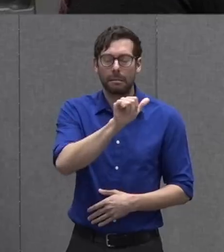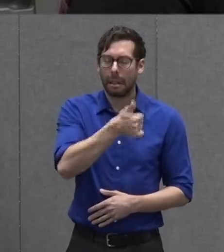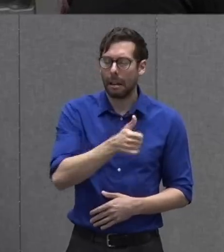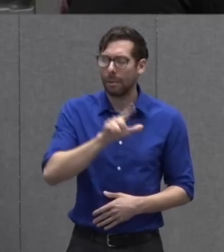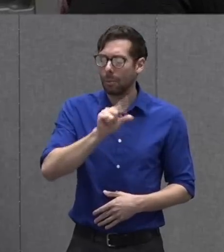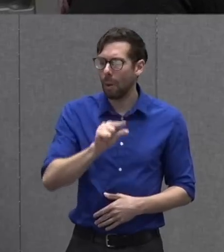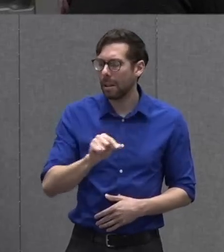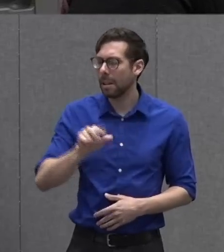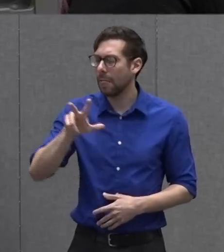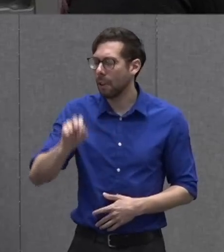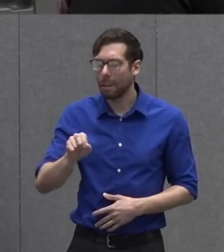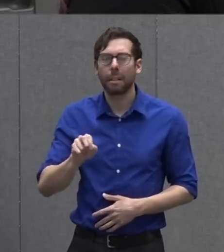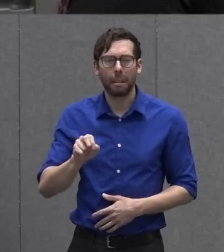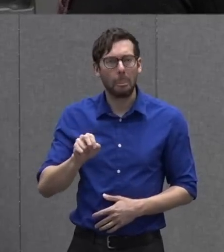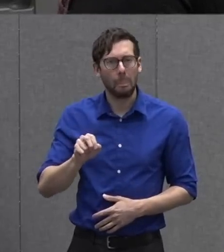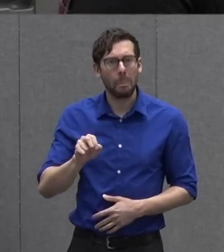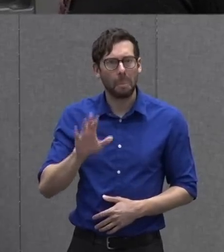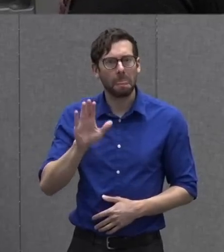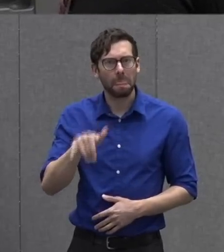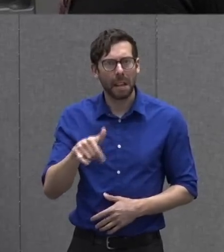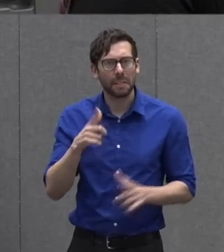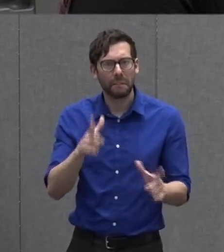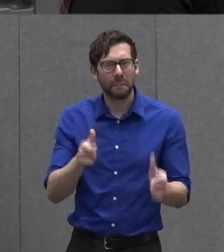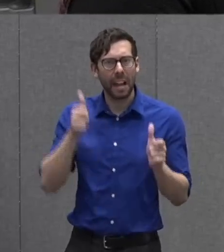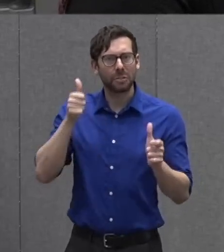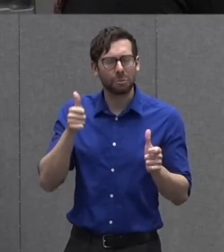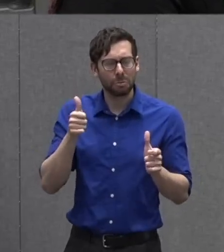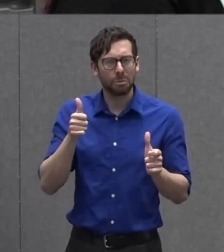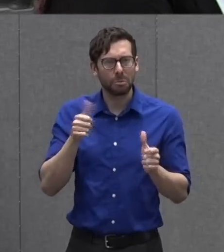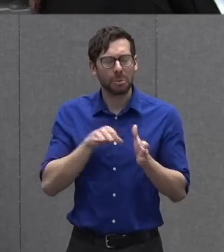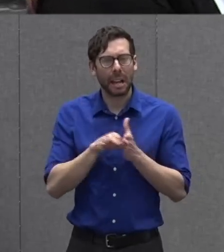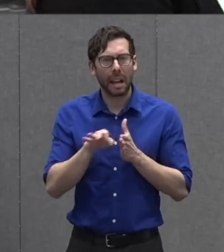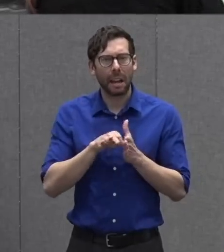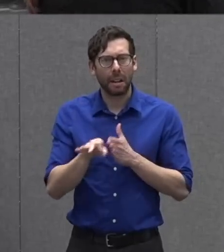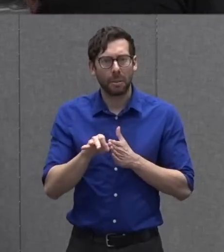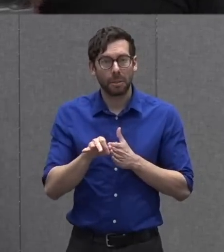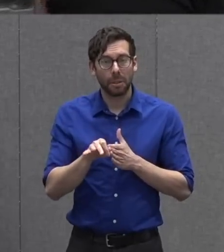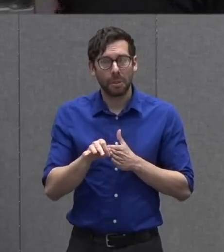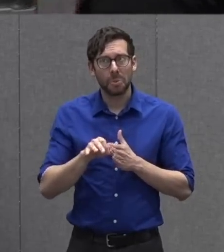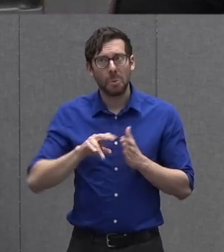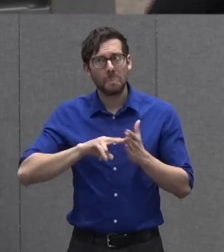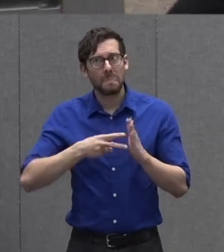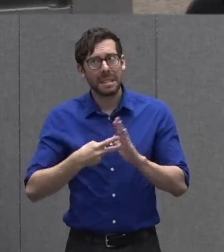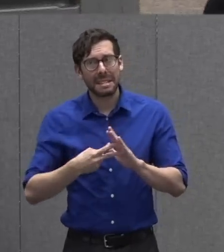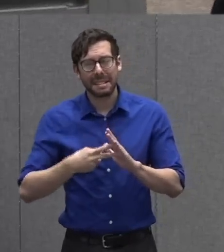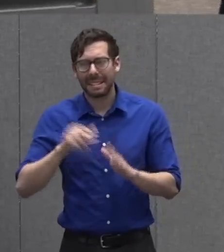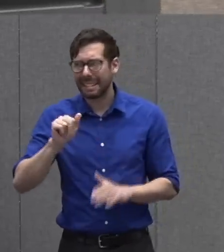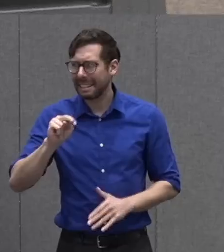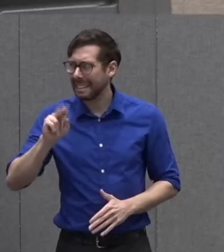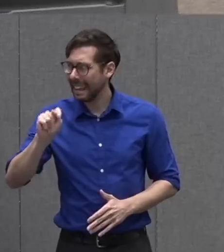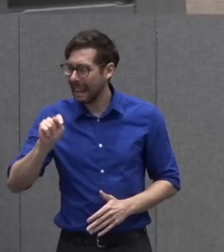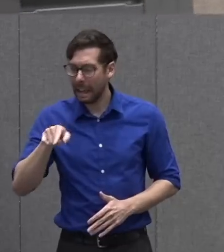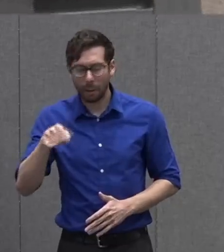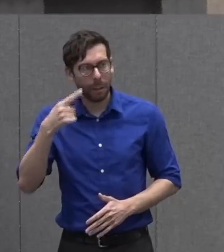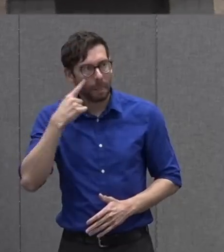was counting by tens that that would be the faster way. But maybe not when you're